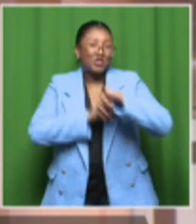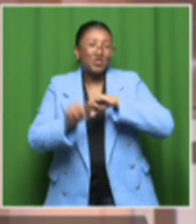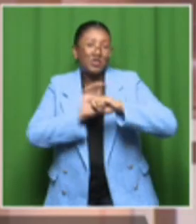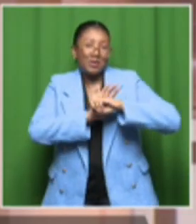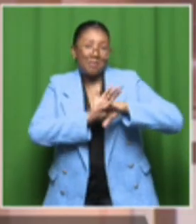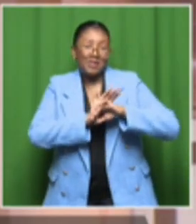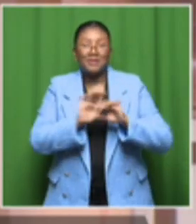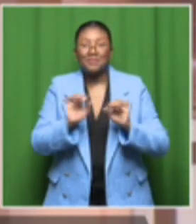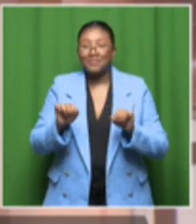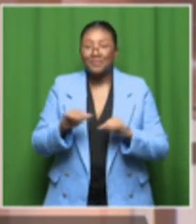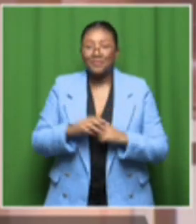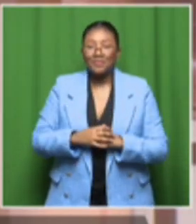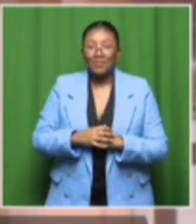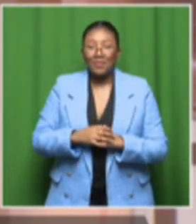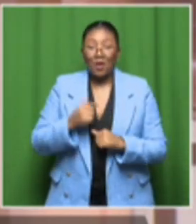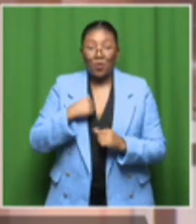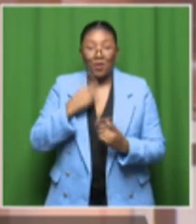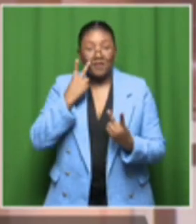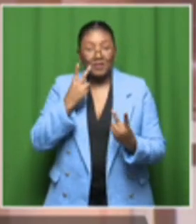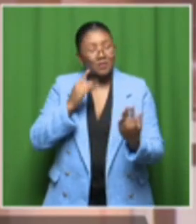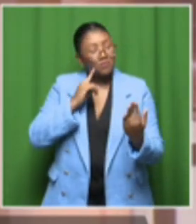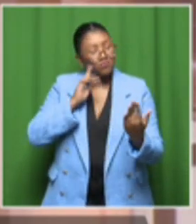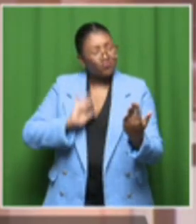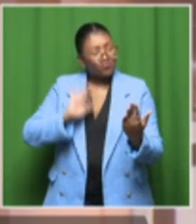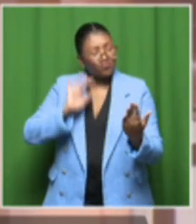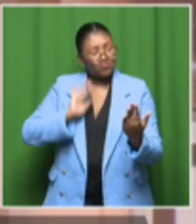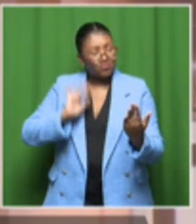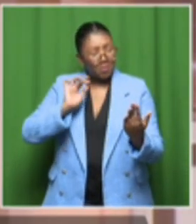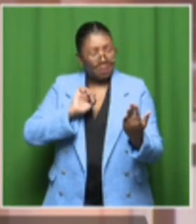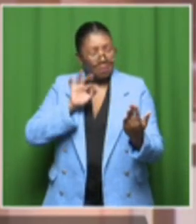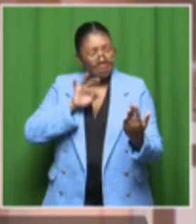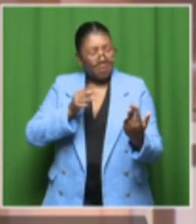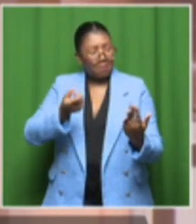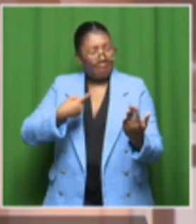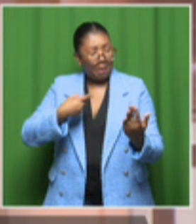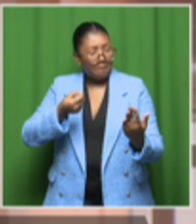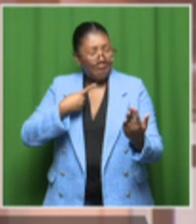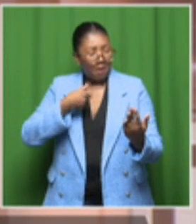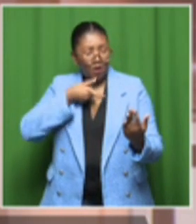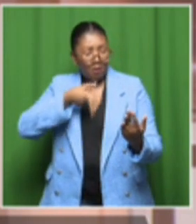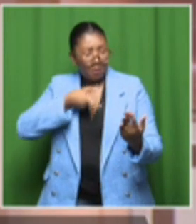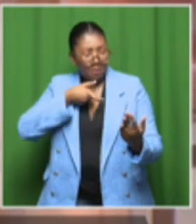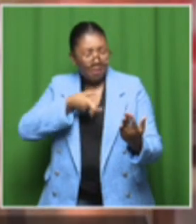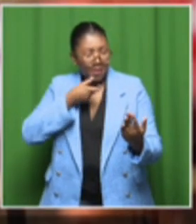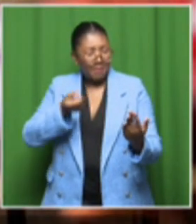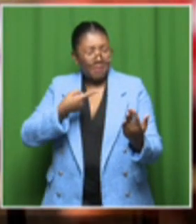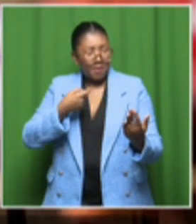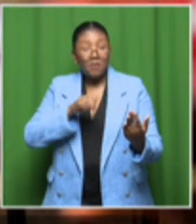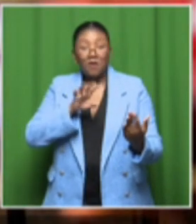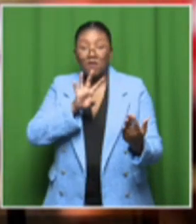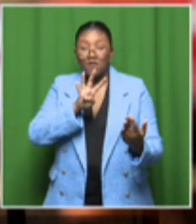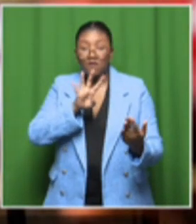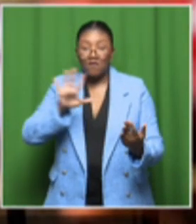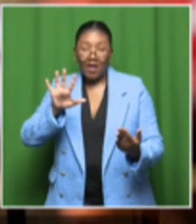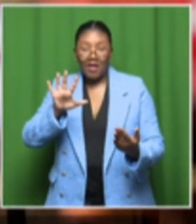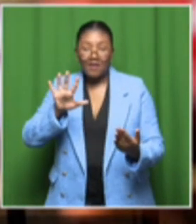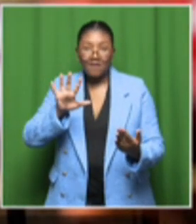that when I was looking at the insights, you know, so it's like 45% 25